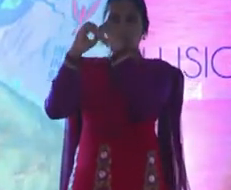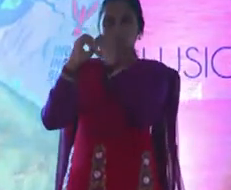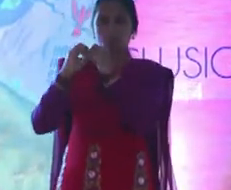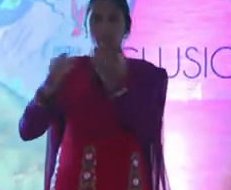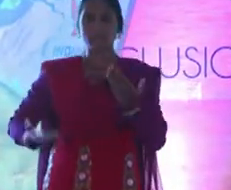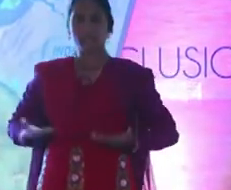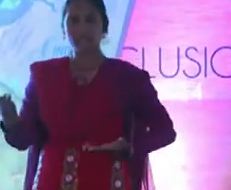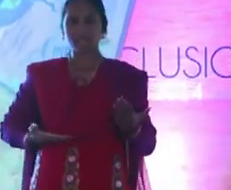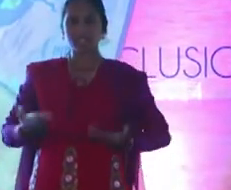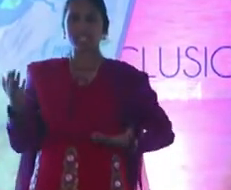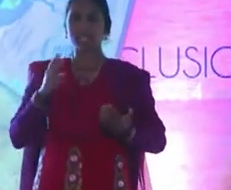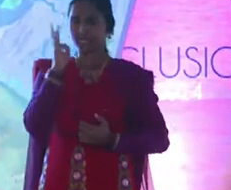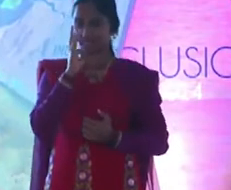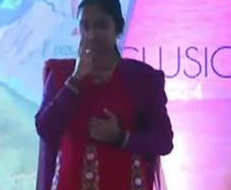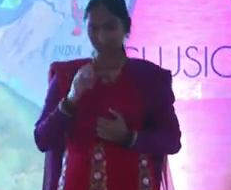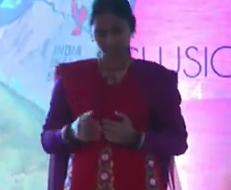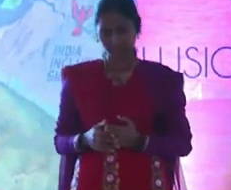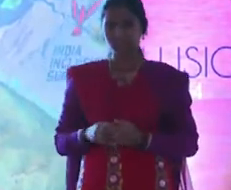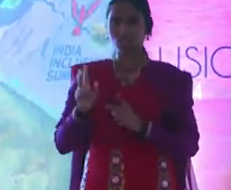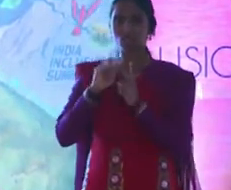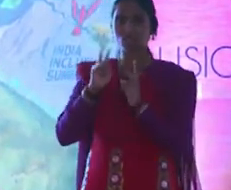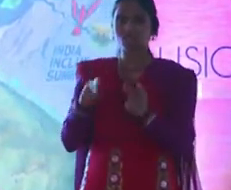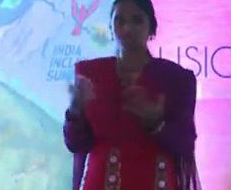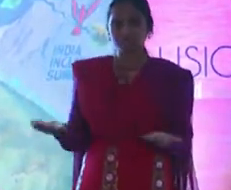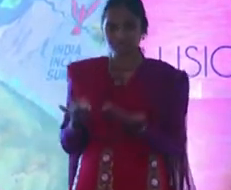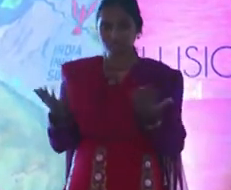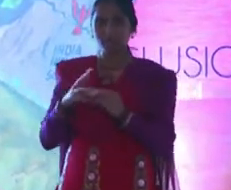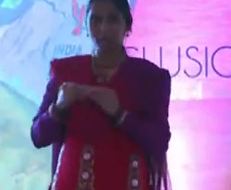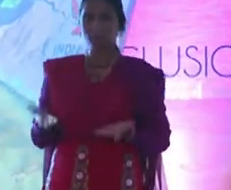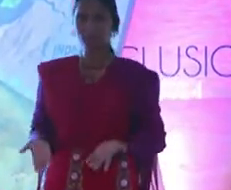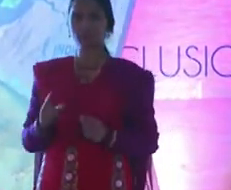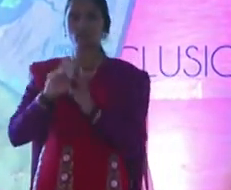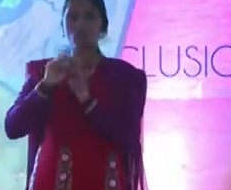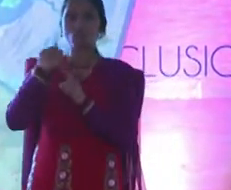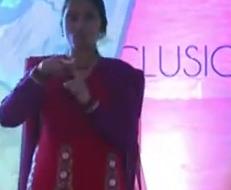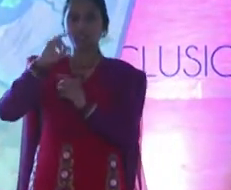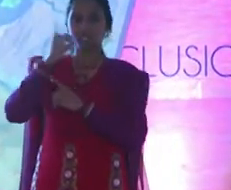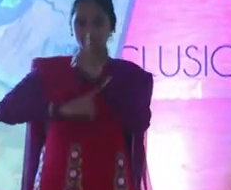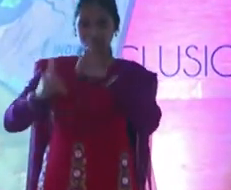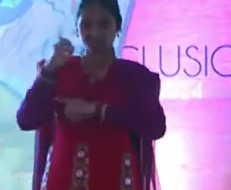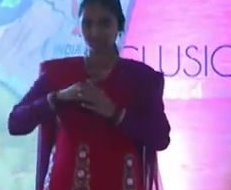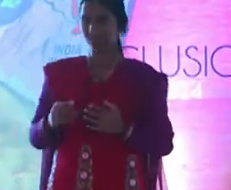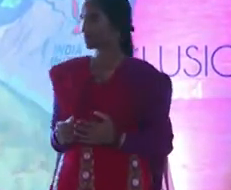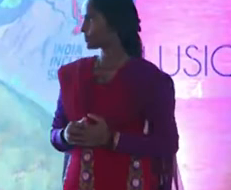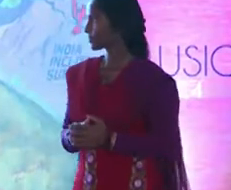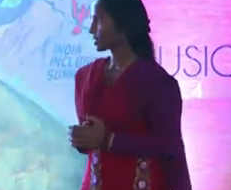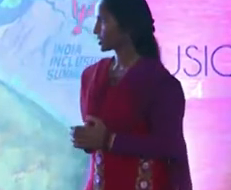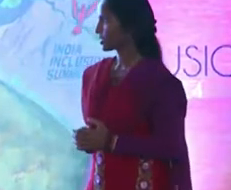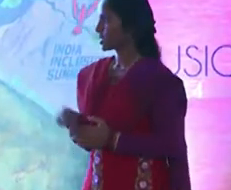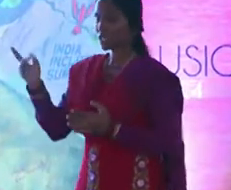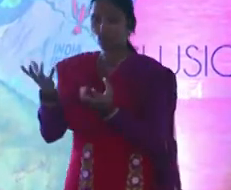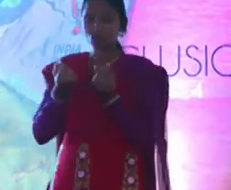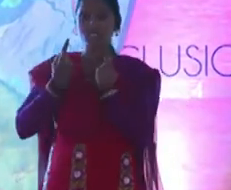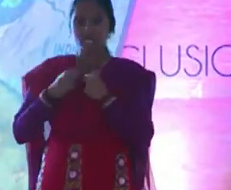Calcutta, and Chennai to come to a place like Bangalore and speak on my department. So I would take some time to explain